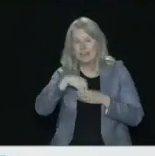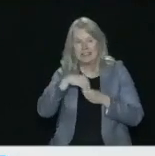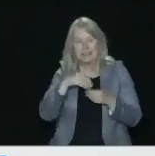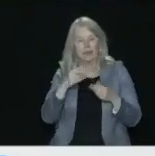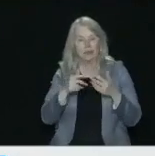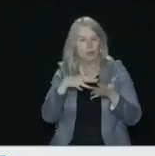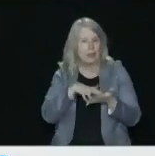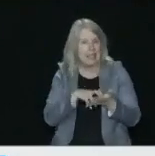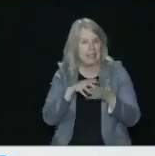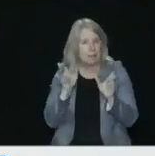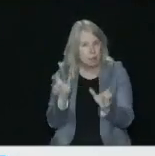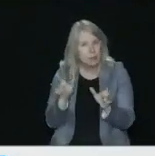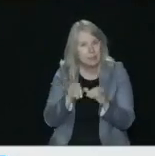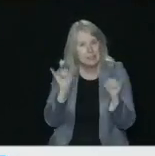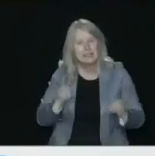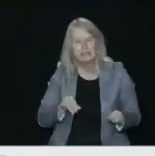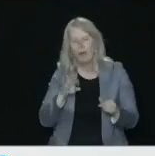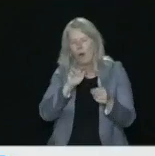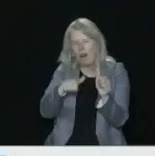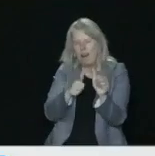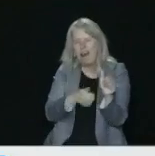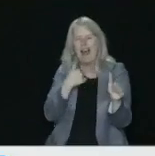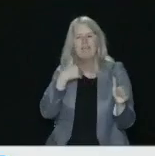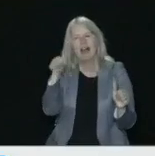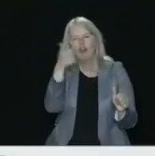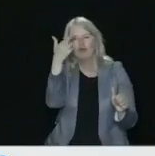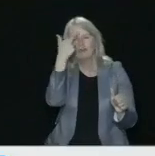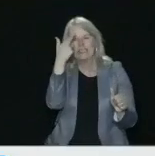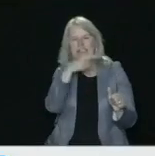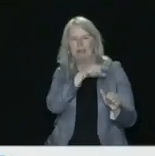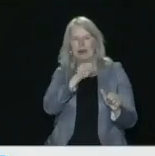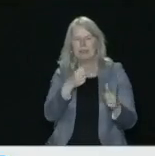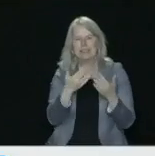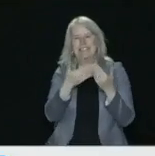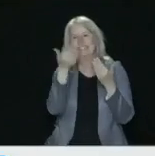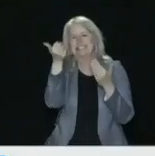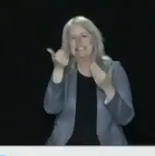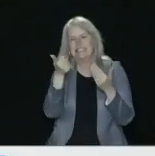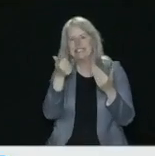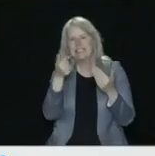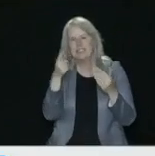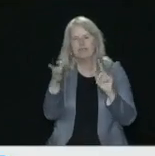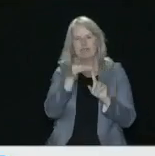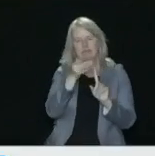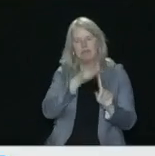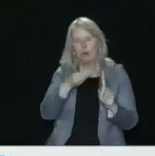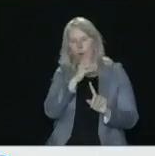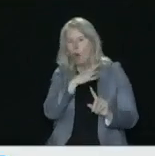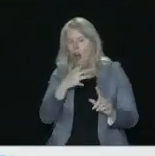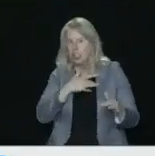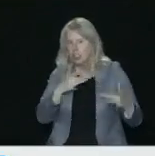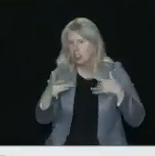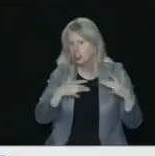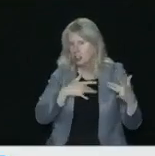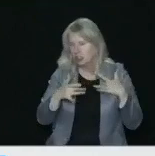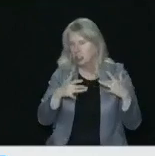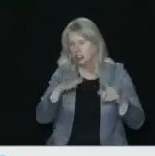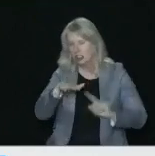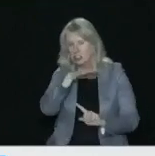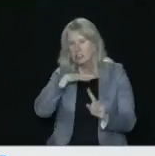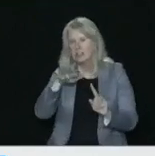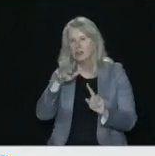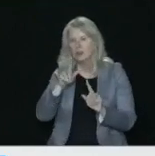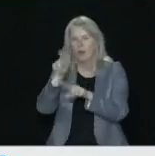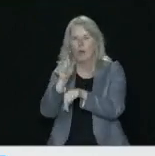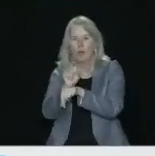course, the fact is that, with the vaccination as well, we can look at effectiveness. So if you do get